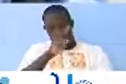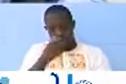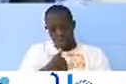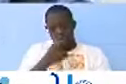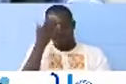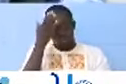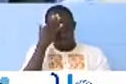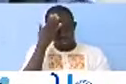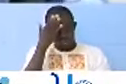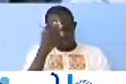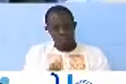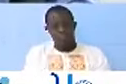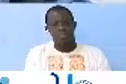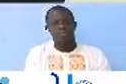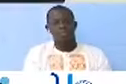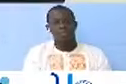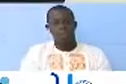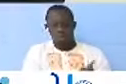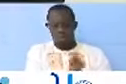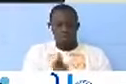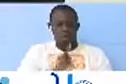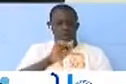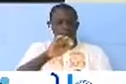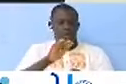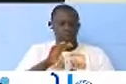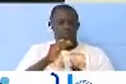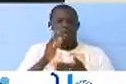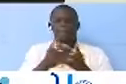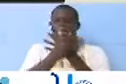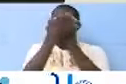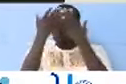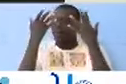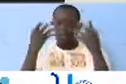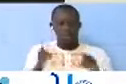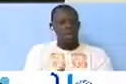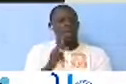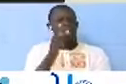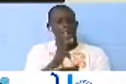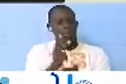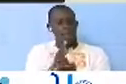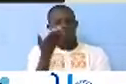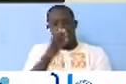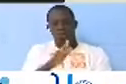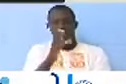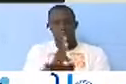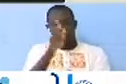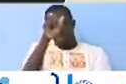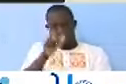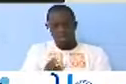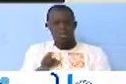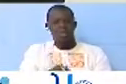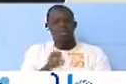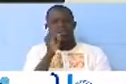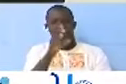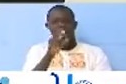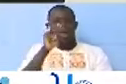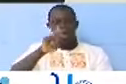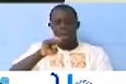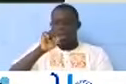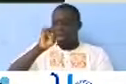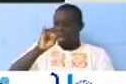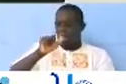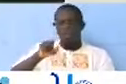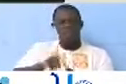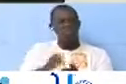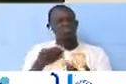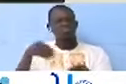It is a long door. We have received ample evidence from witnesses during this theme to say that the NIA interfered in the